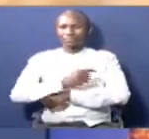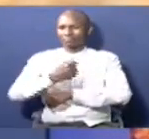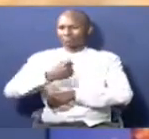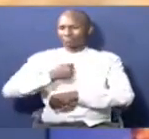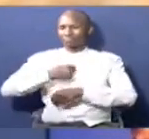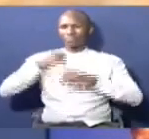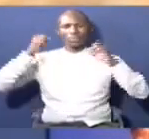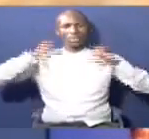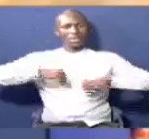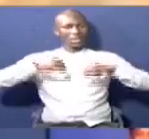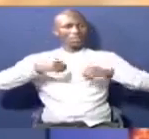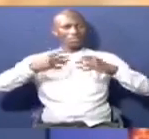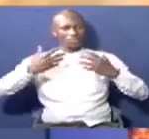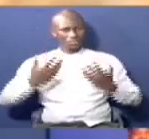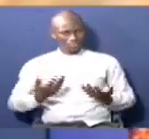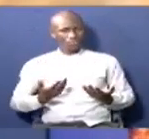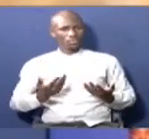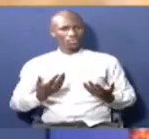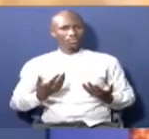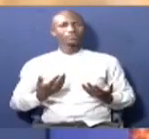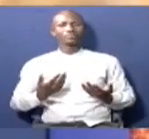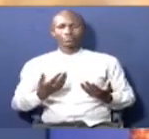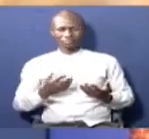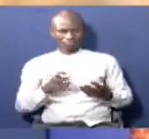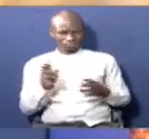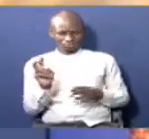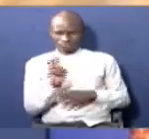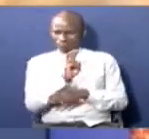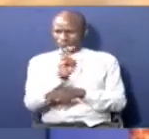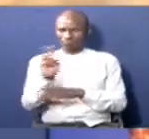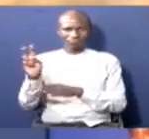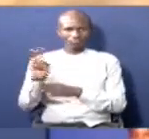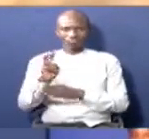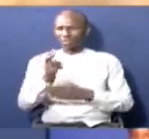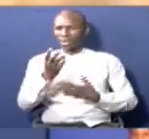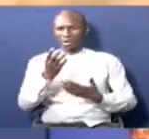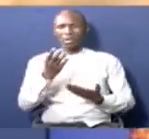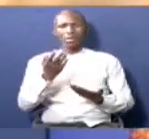been able to inspect a guard of honor